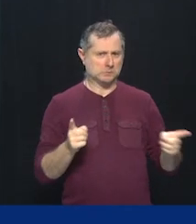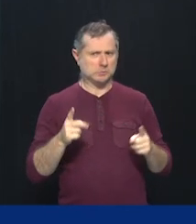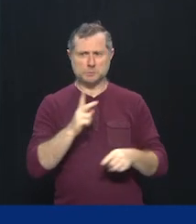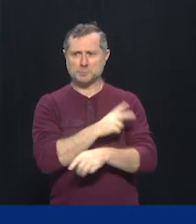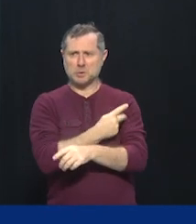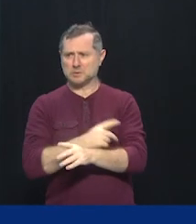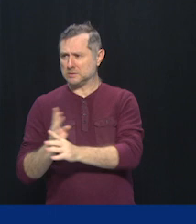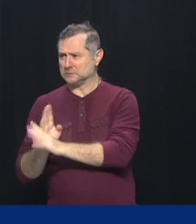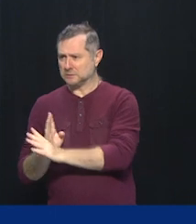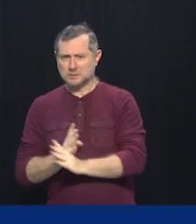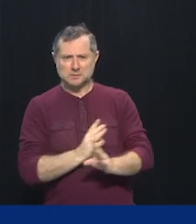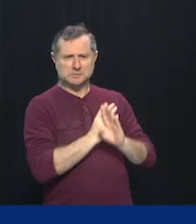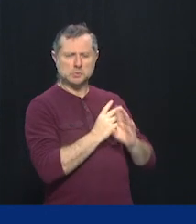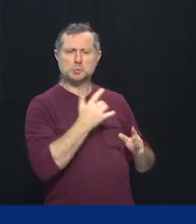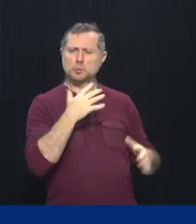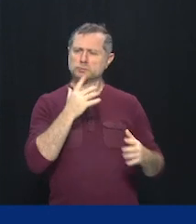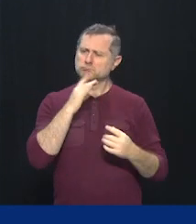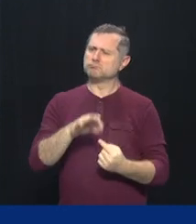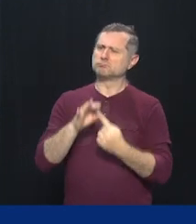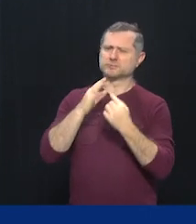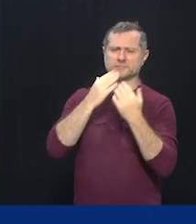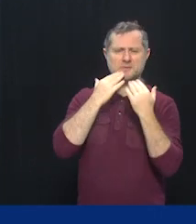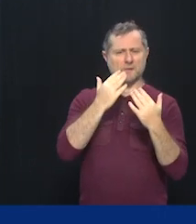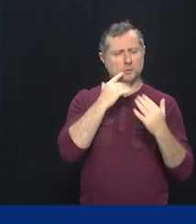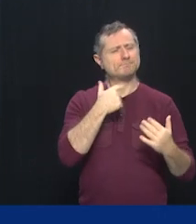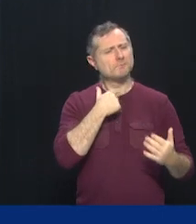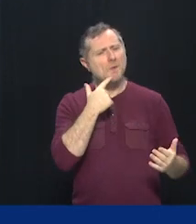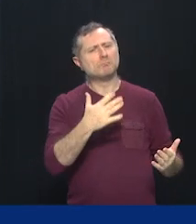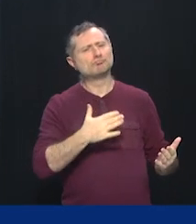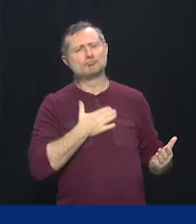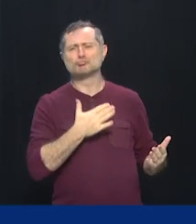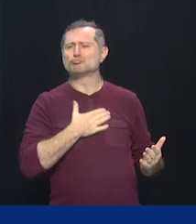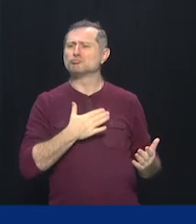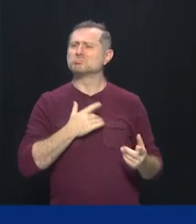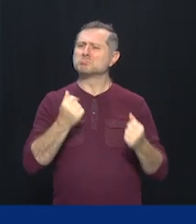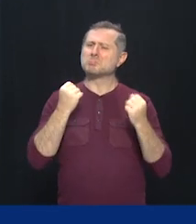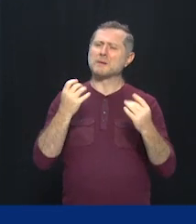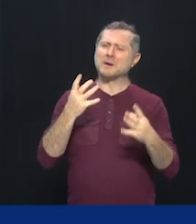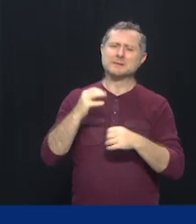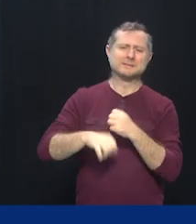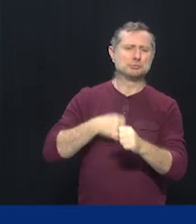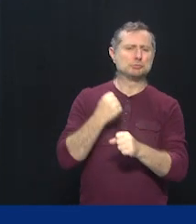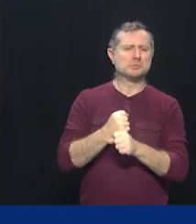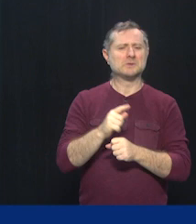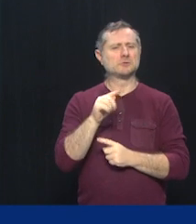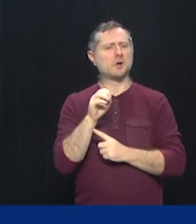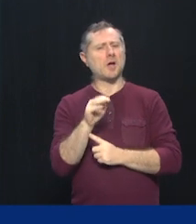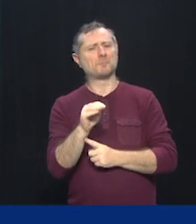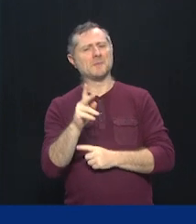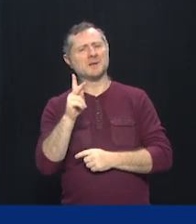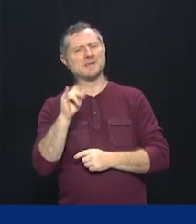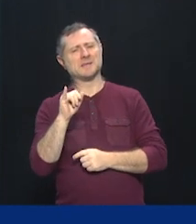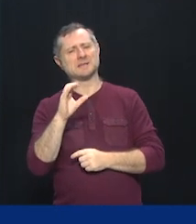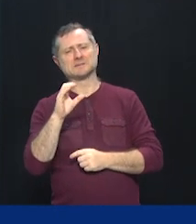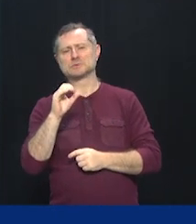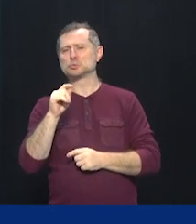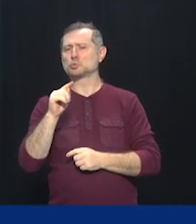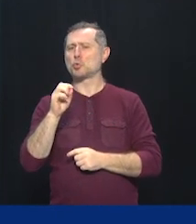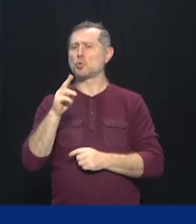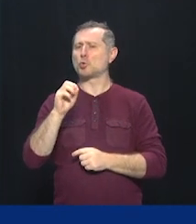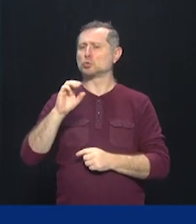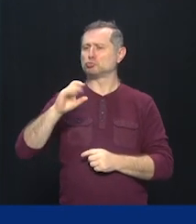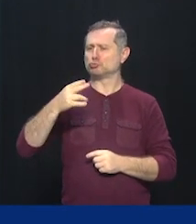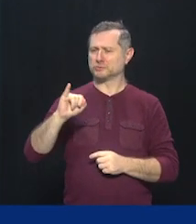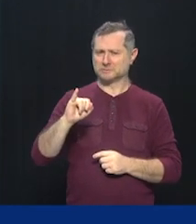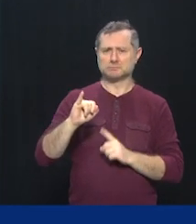to someone who's been a friend of mine for decades, and that's Tom Catroci, the leader of ECMC. Tom, you guys were just phenomenal. So thank you for all